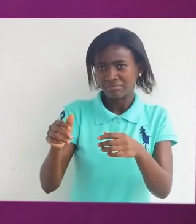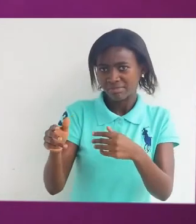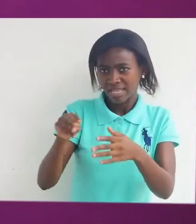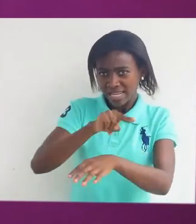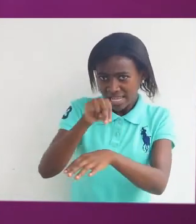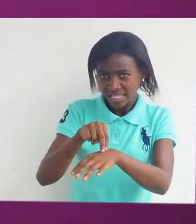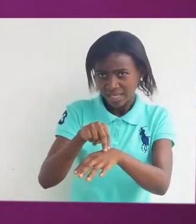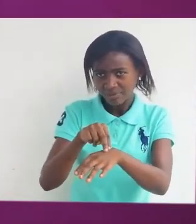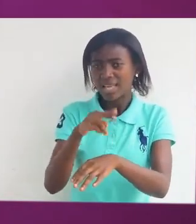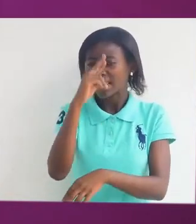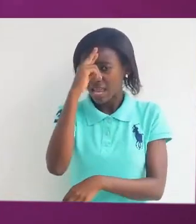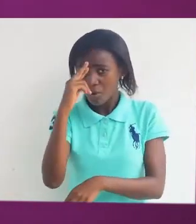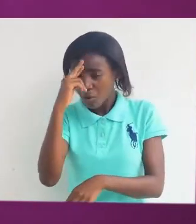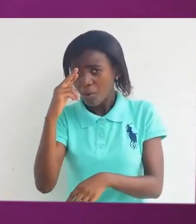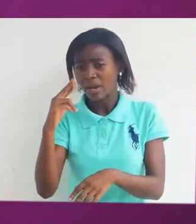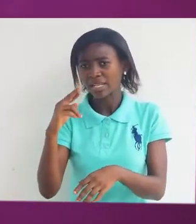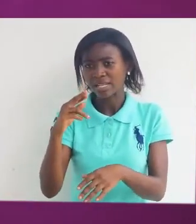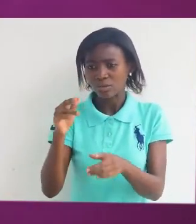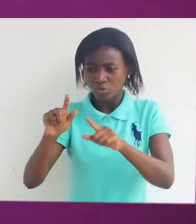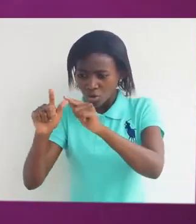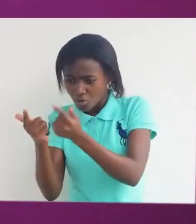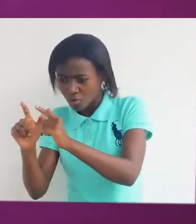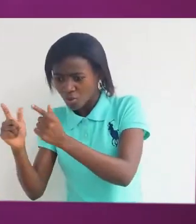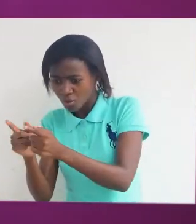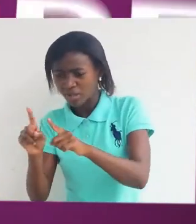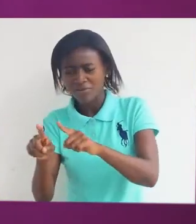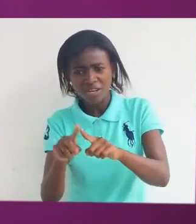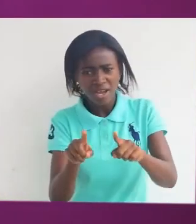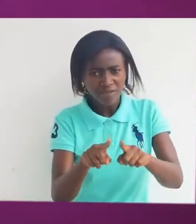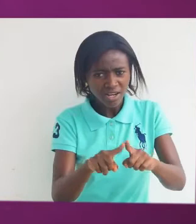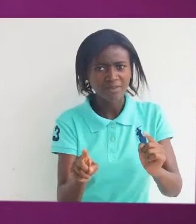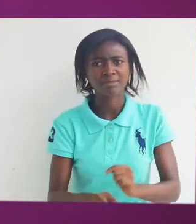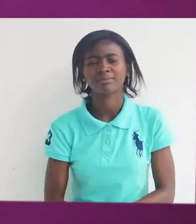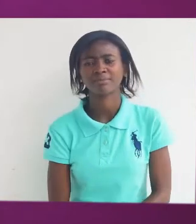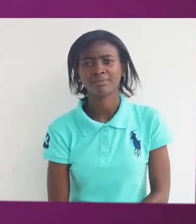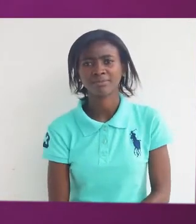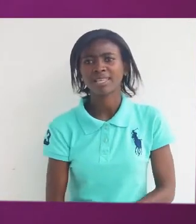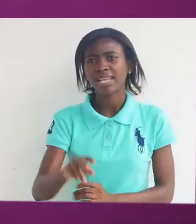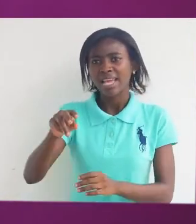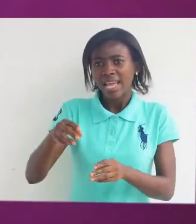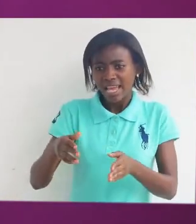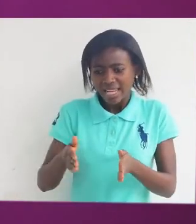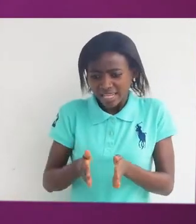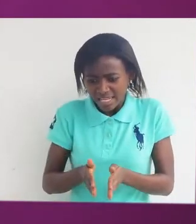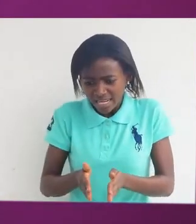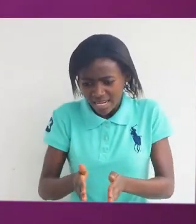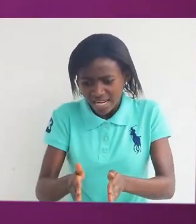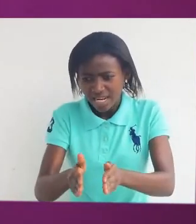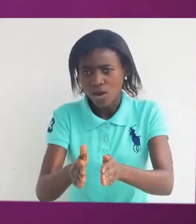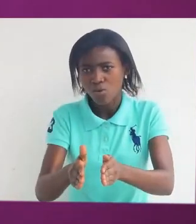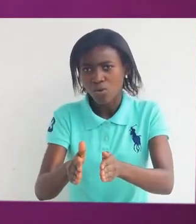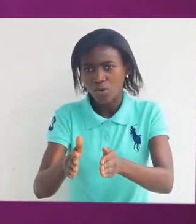grouped into narrow, full, and wide. The narrow